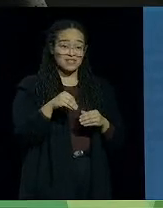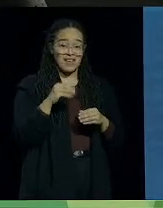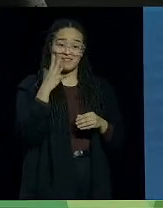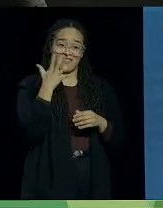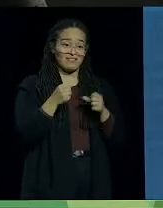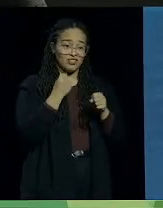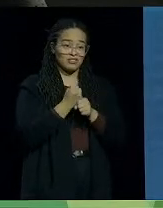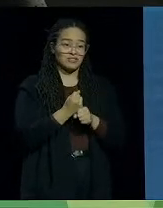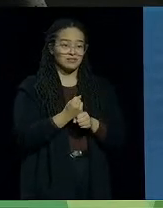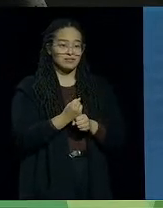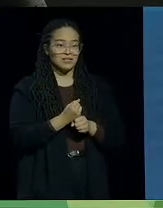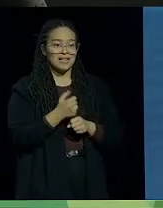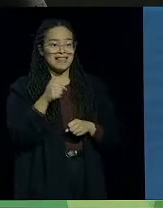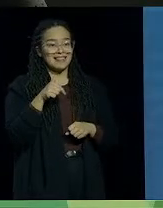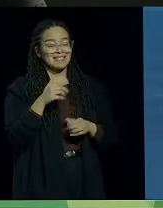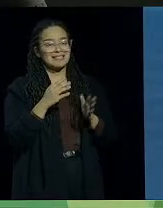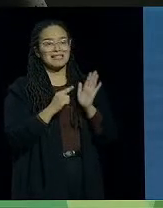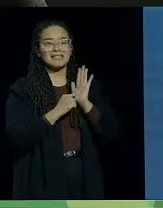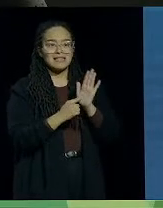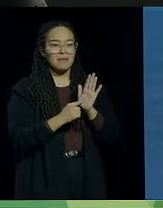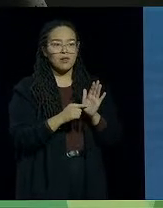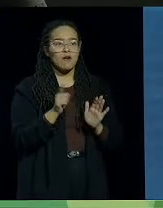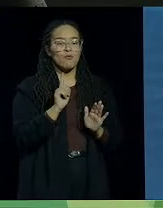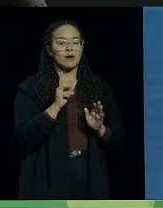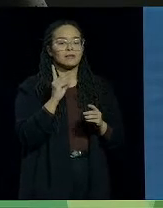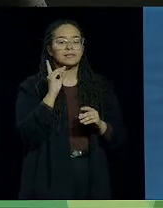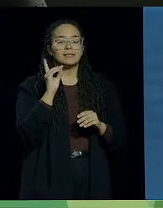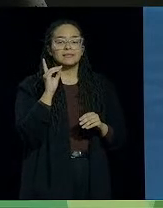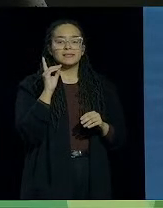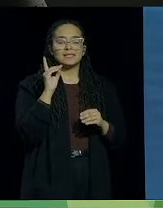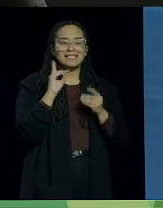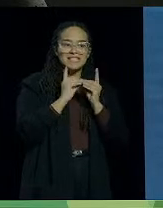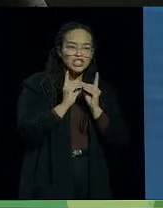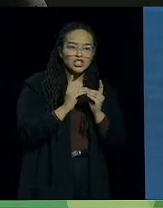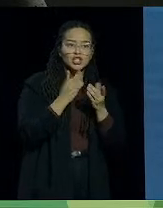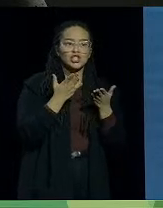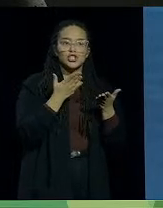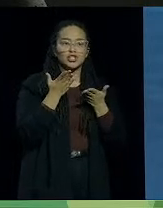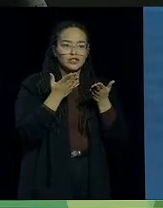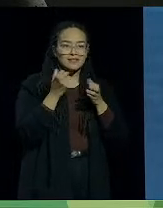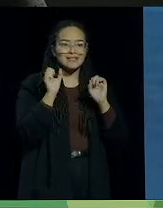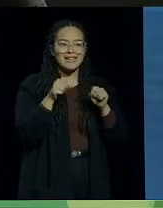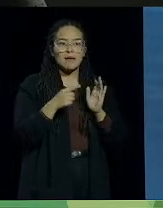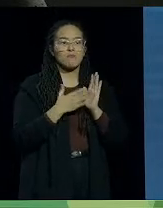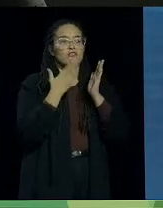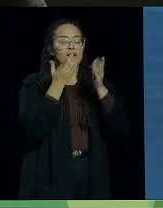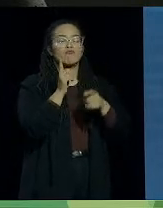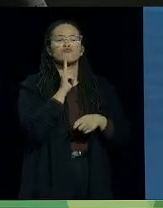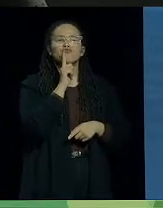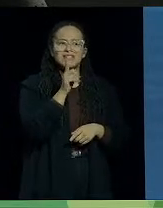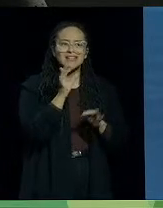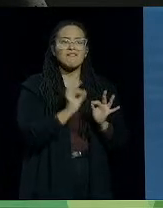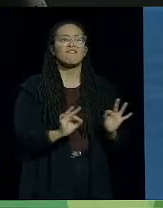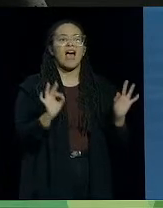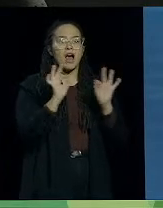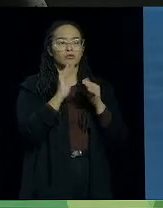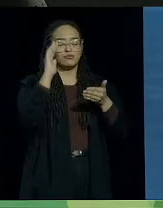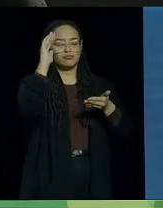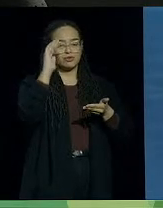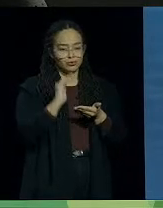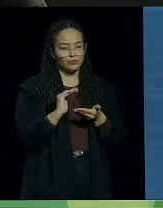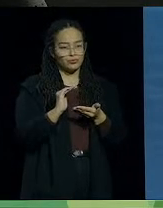period. Here's a great example where digital services can provide real value to reduce